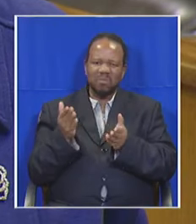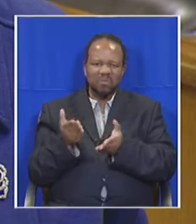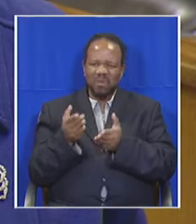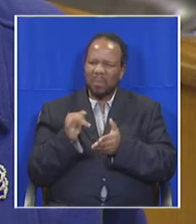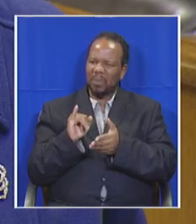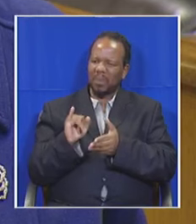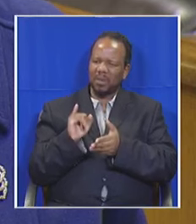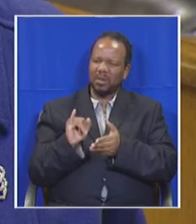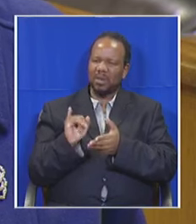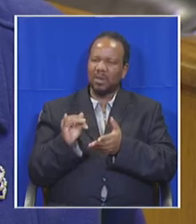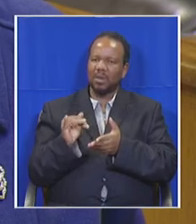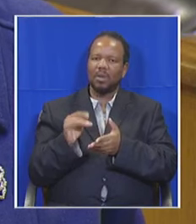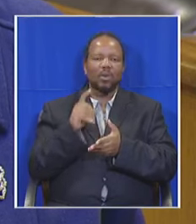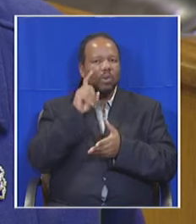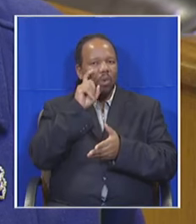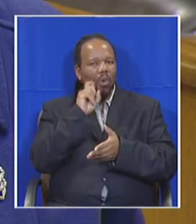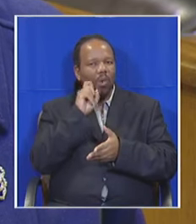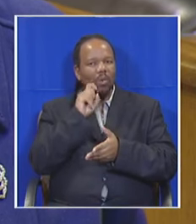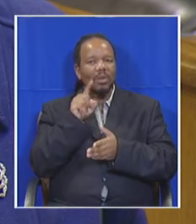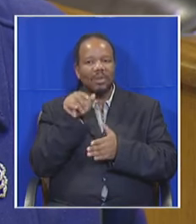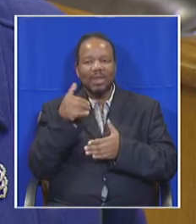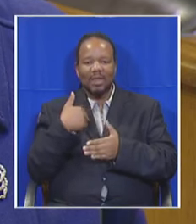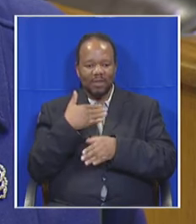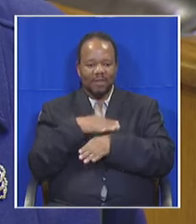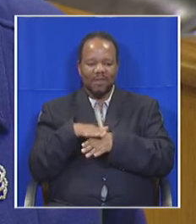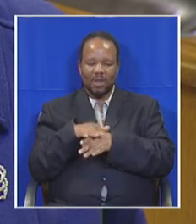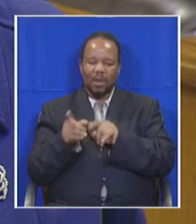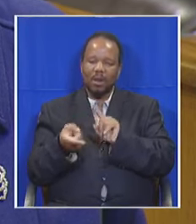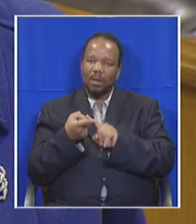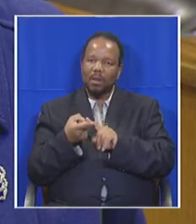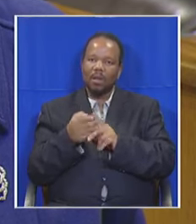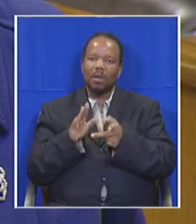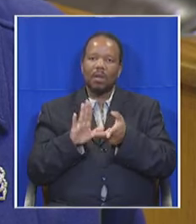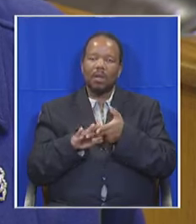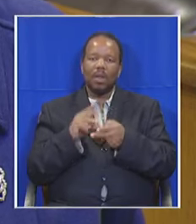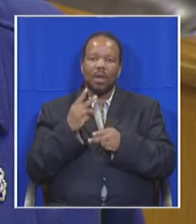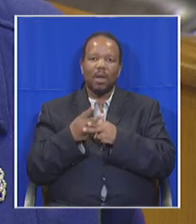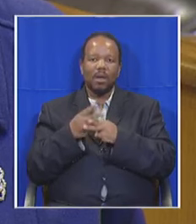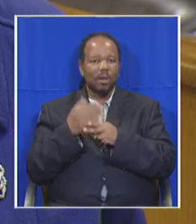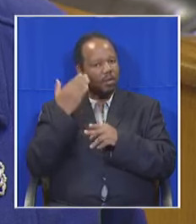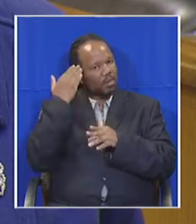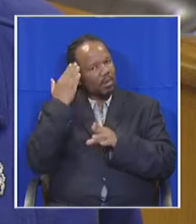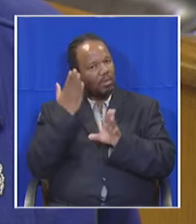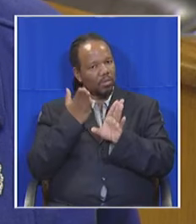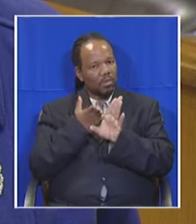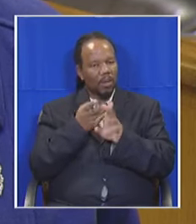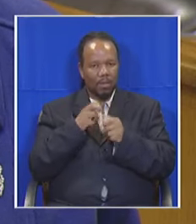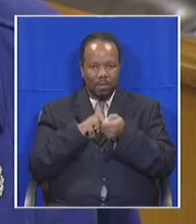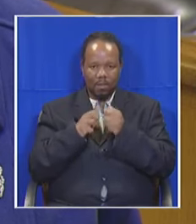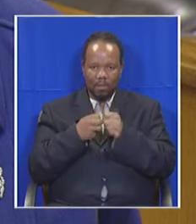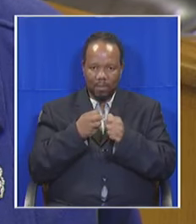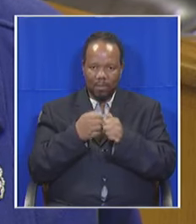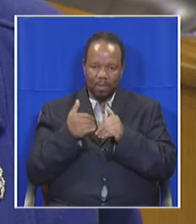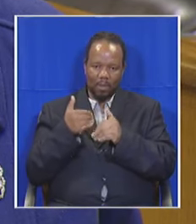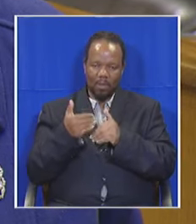generation can lead to serious physical injuries and long-term psychological consequences, recalls that